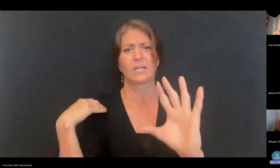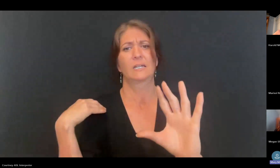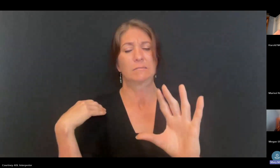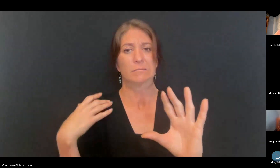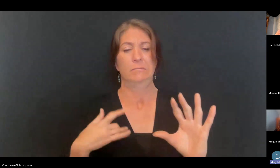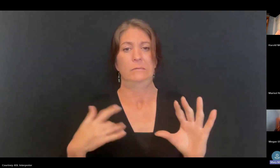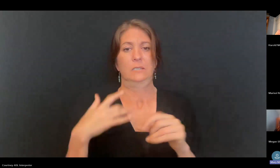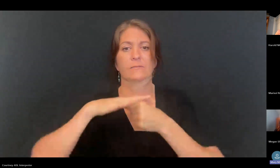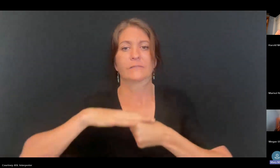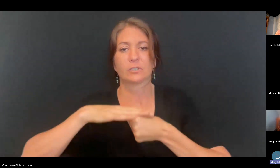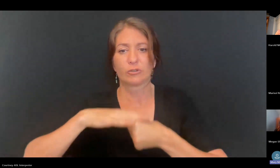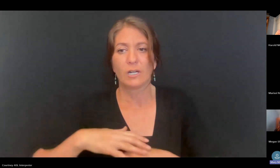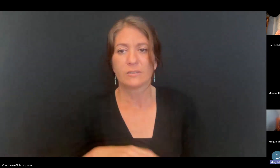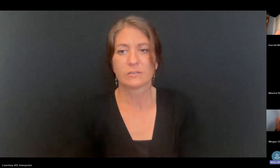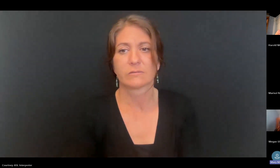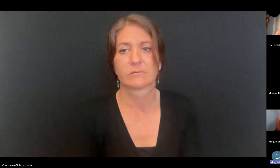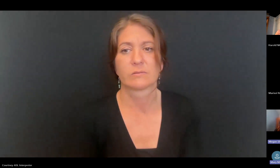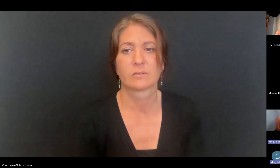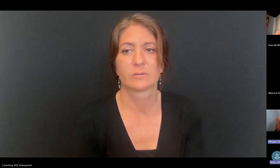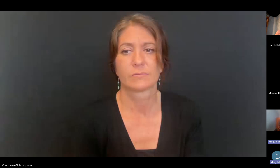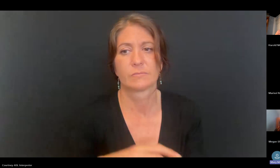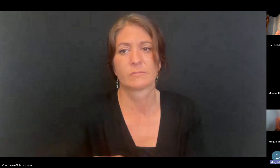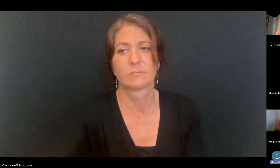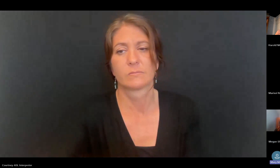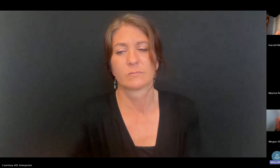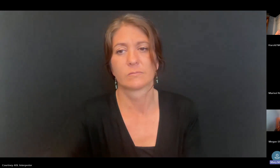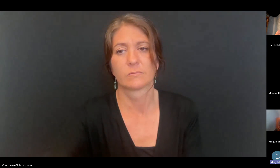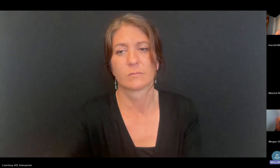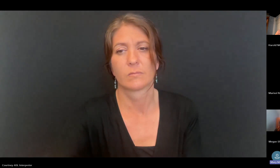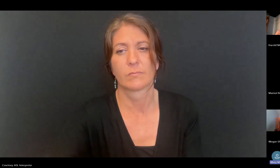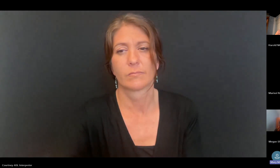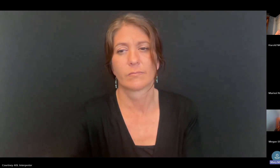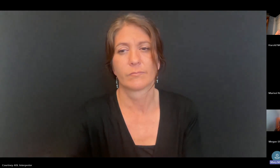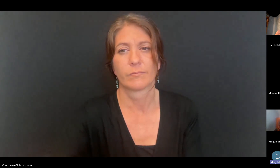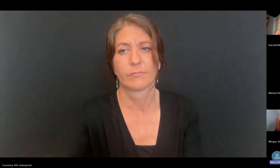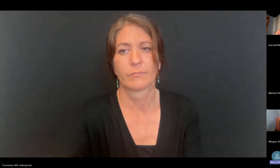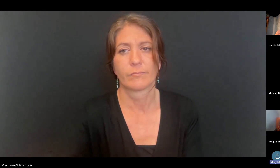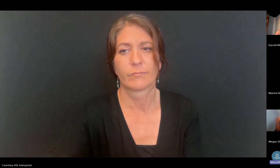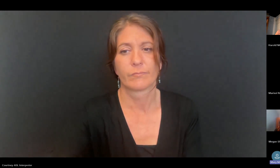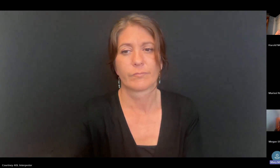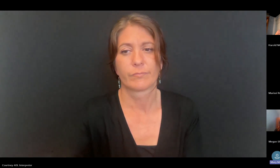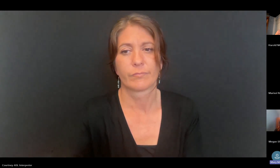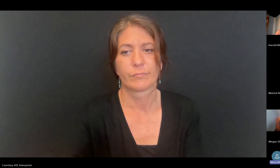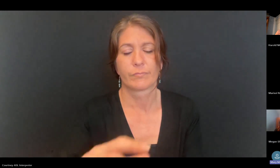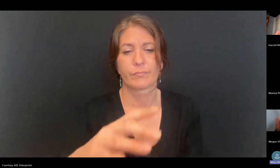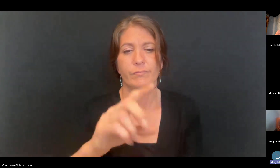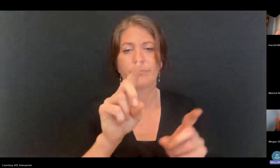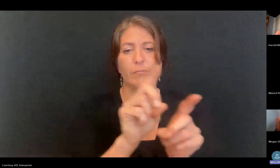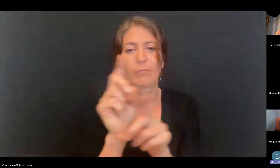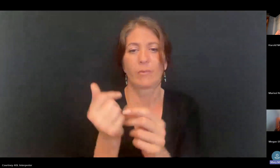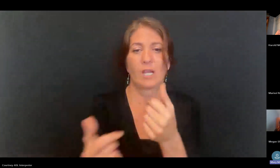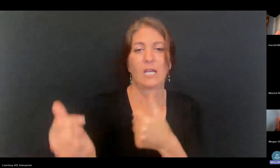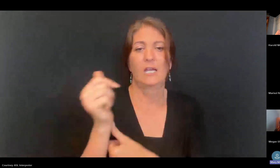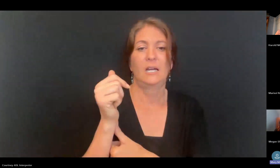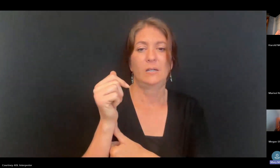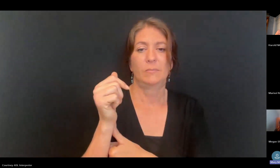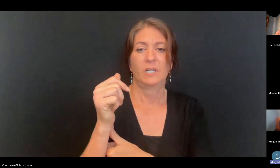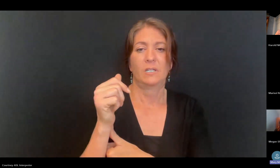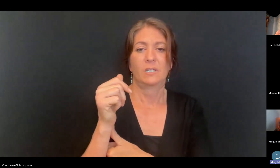stress. The other thing is the administrative case managers. My son's on the